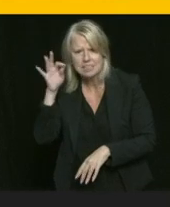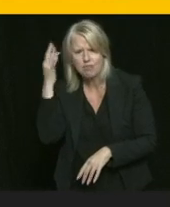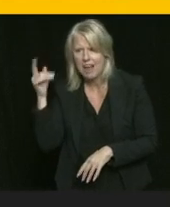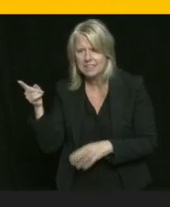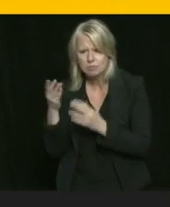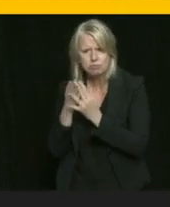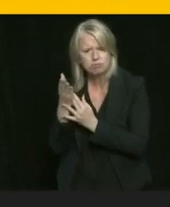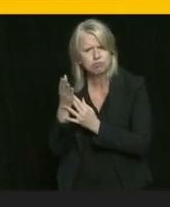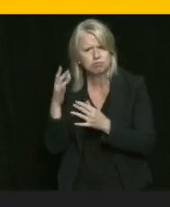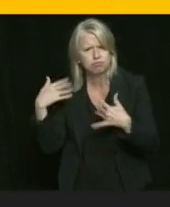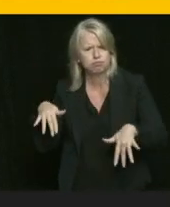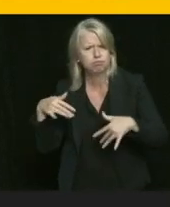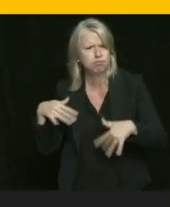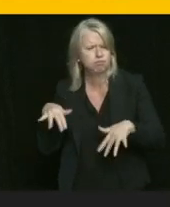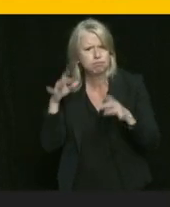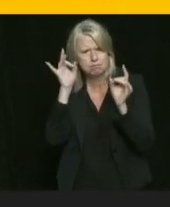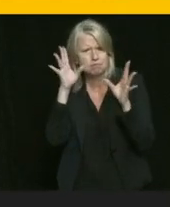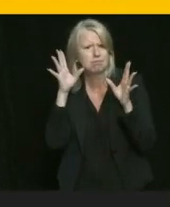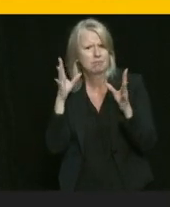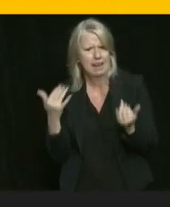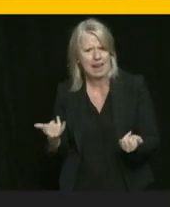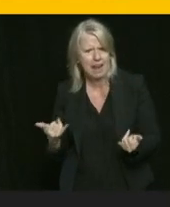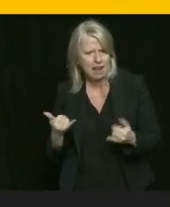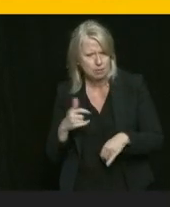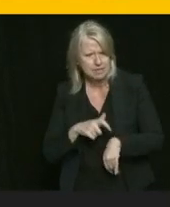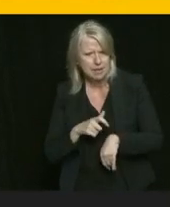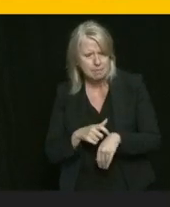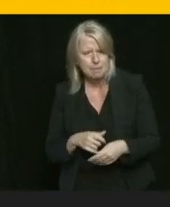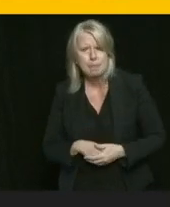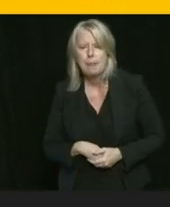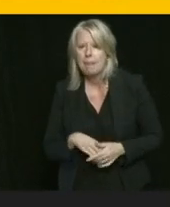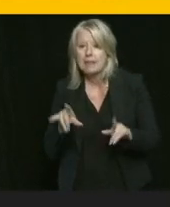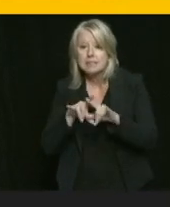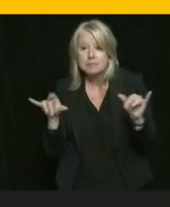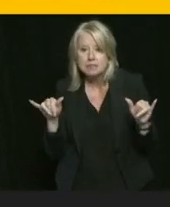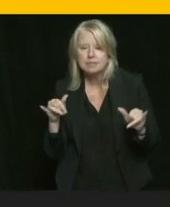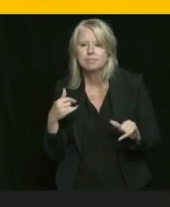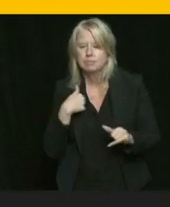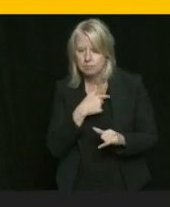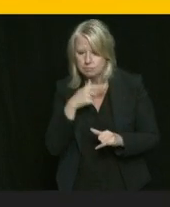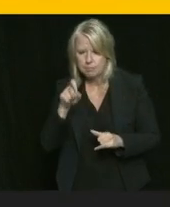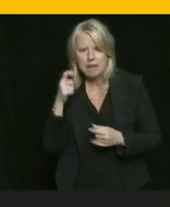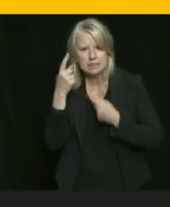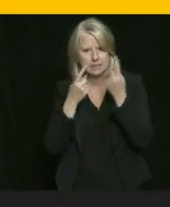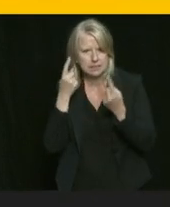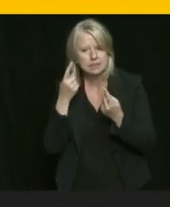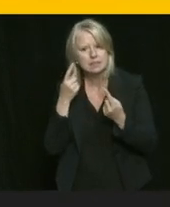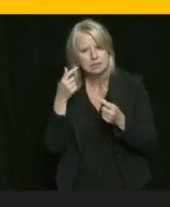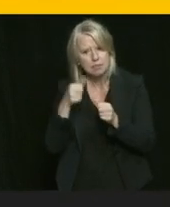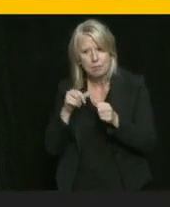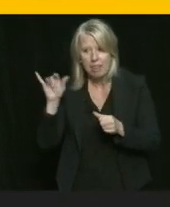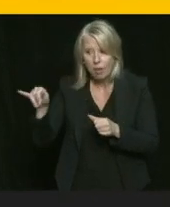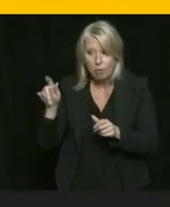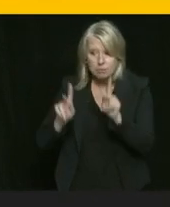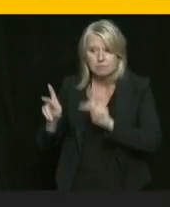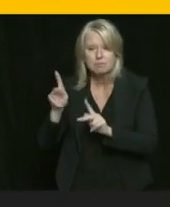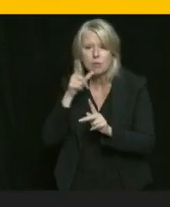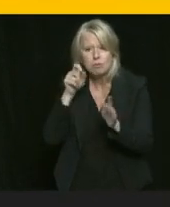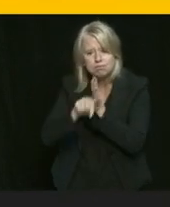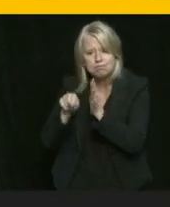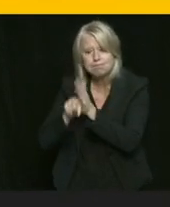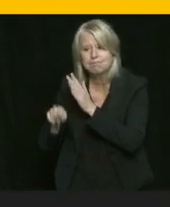inanely difficult time. At the same time, we must keep in mind that these murderers, these terrorists,